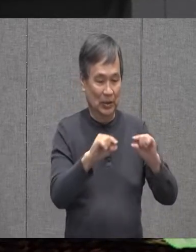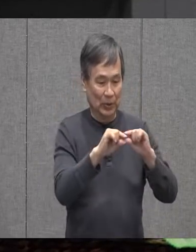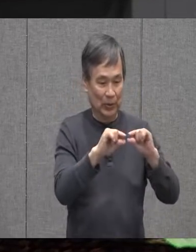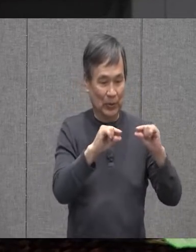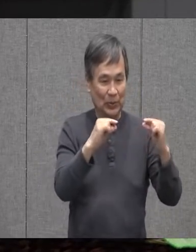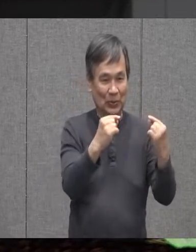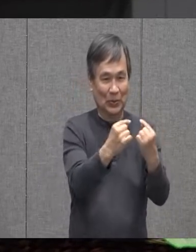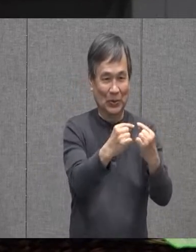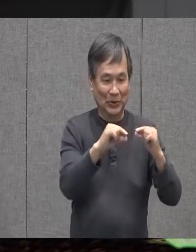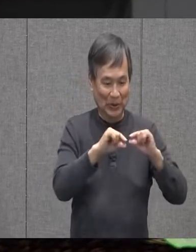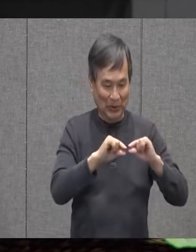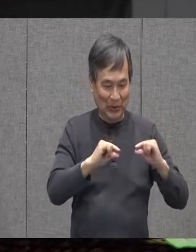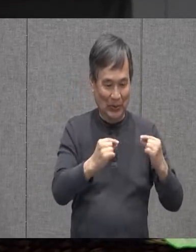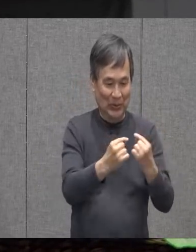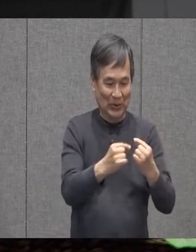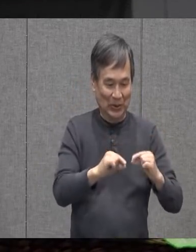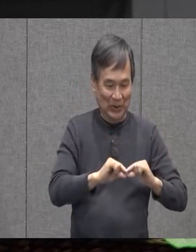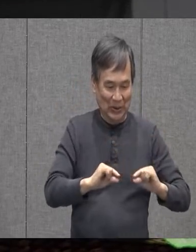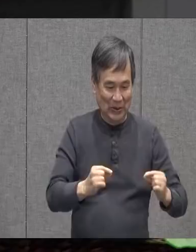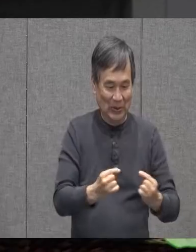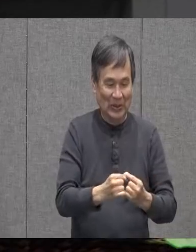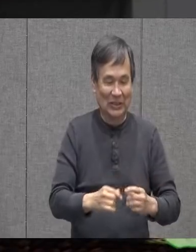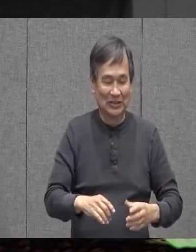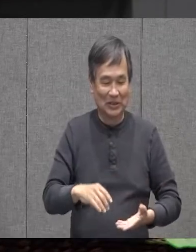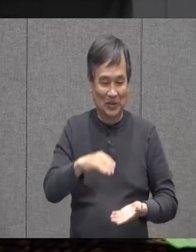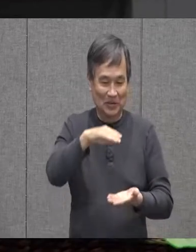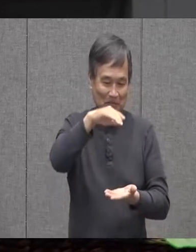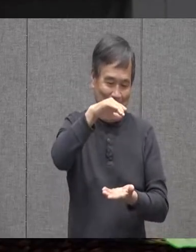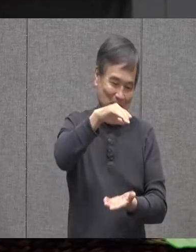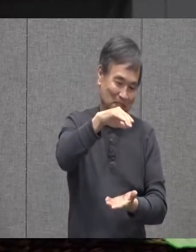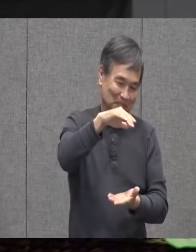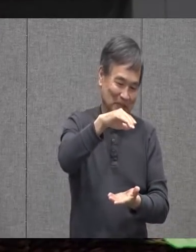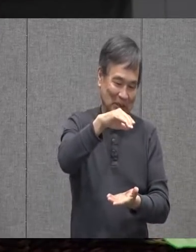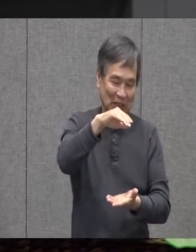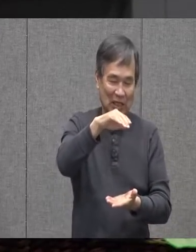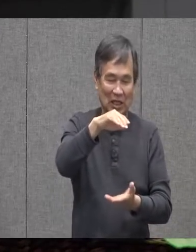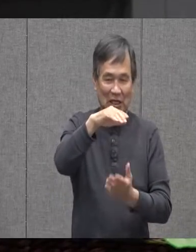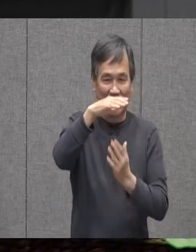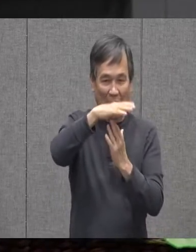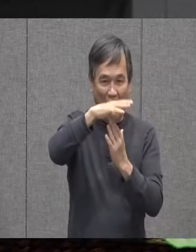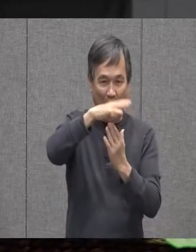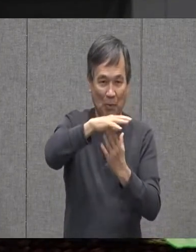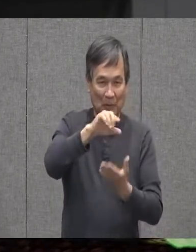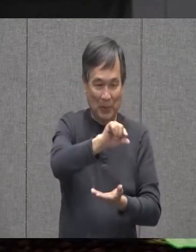jelly beans in the jar. So he thinks the top layer,